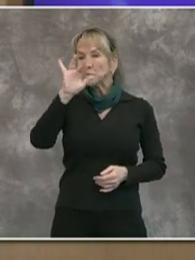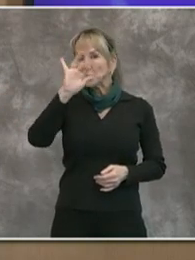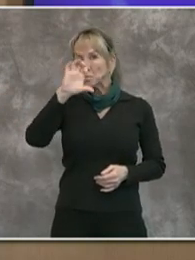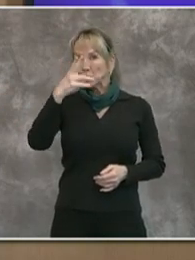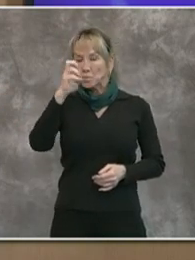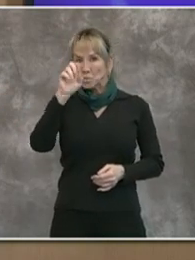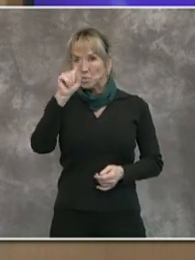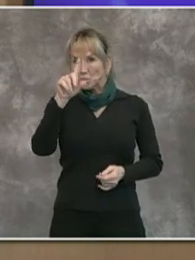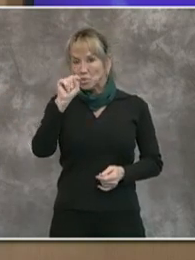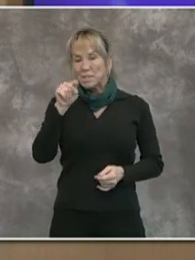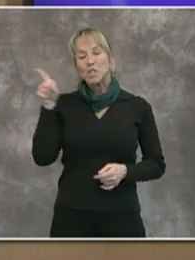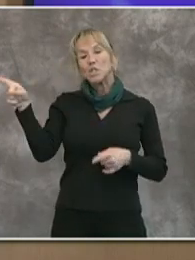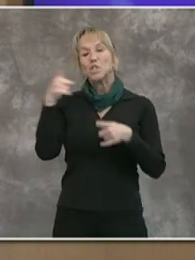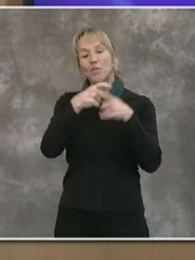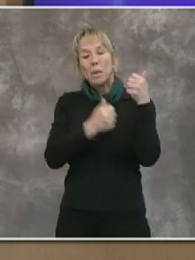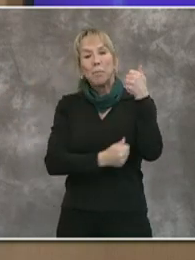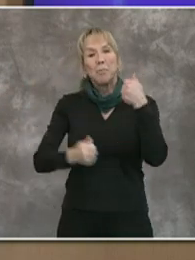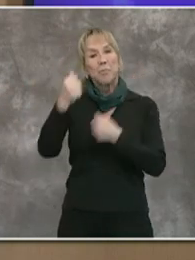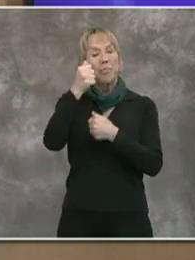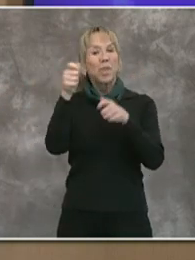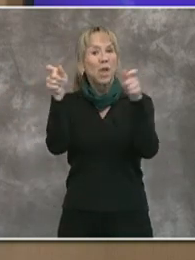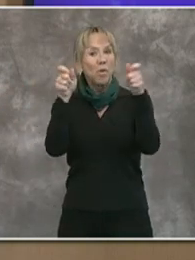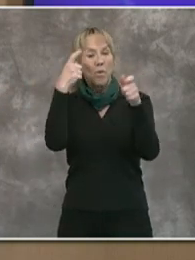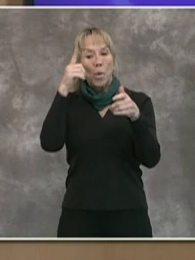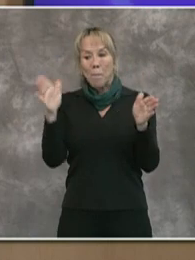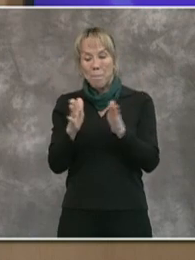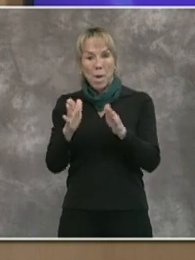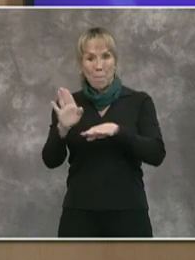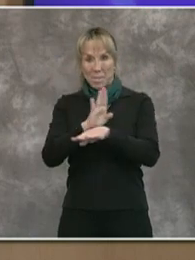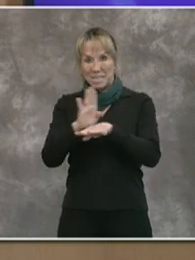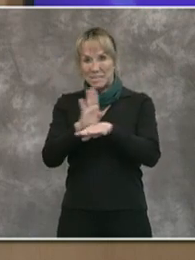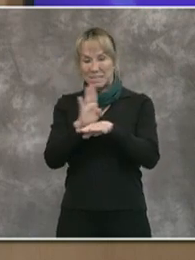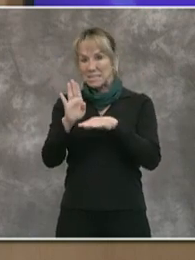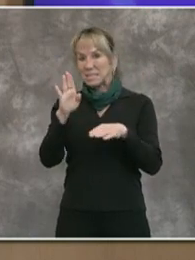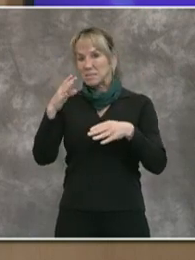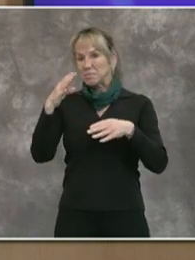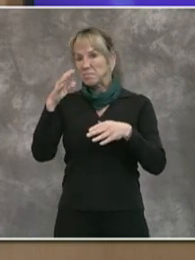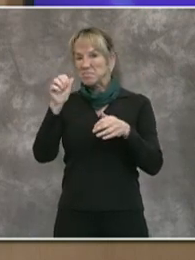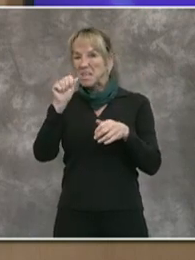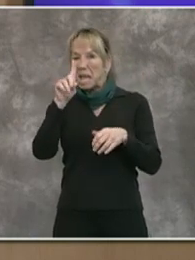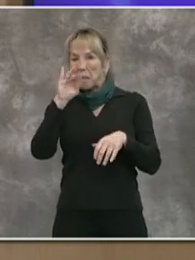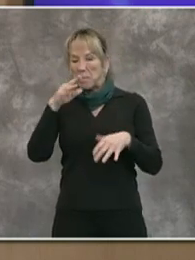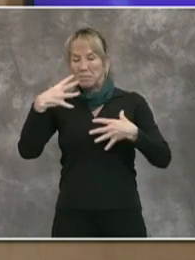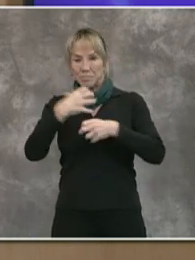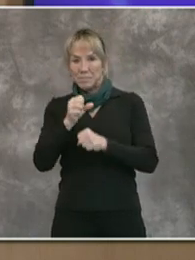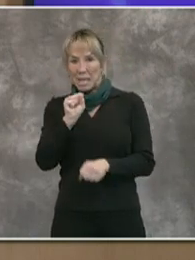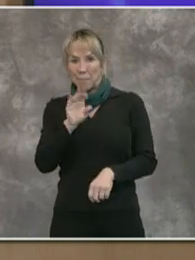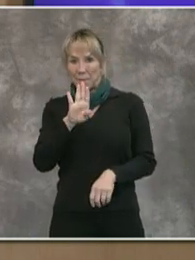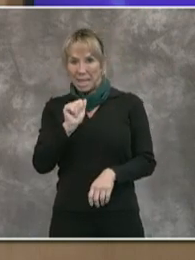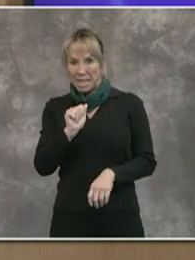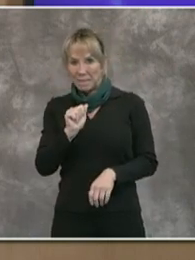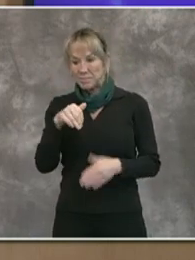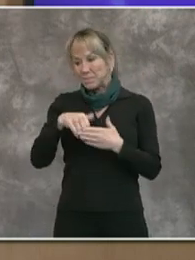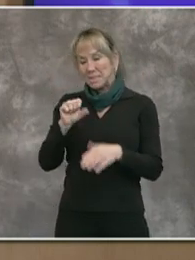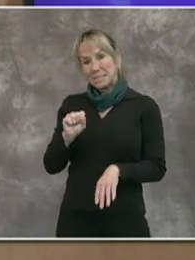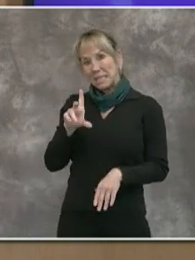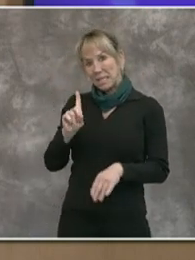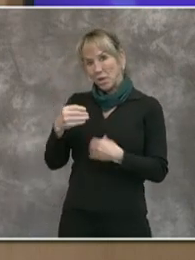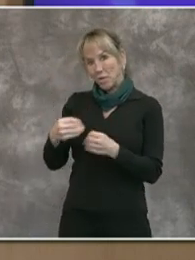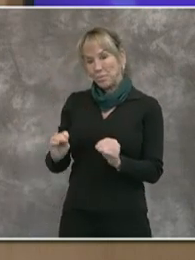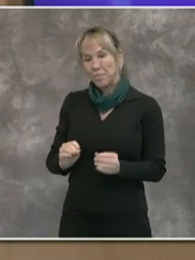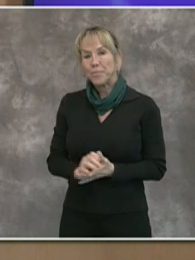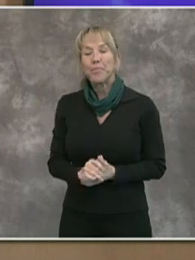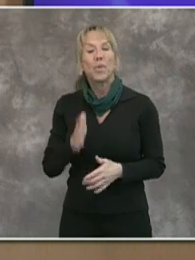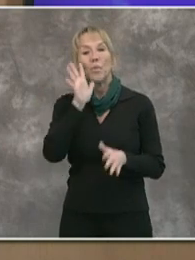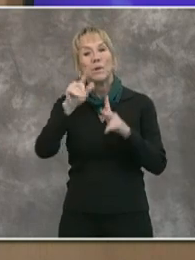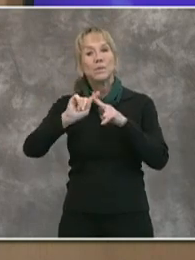Development Specialist and Administrative Officer for the Small Business Administration San Diego District Office. We'll get started